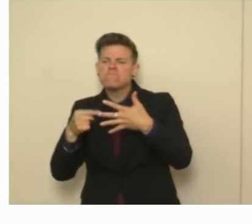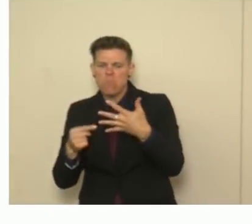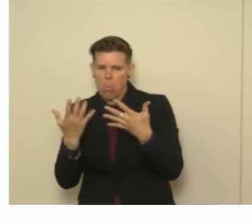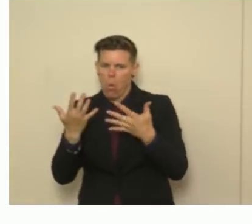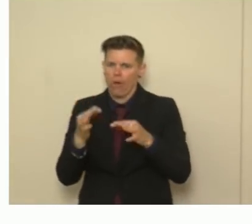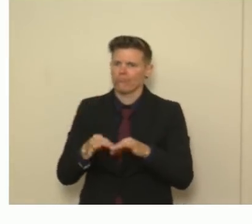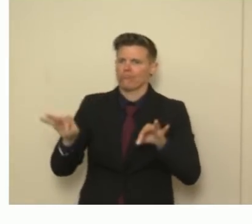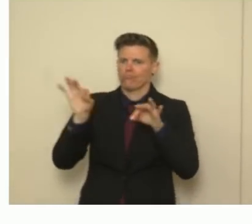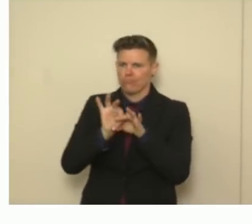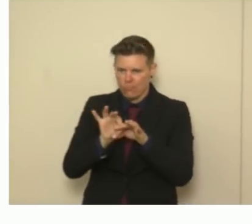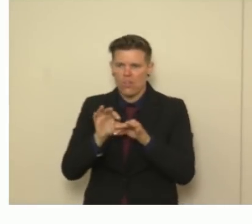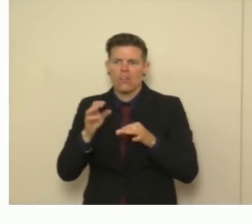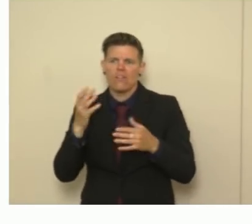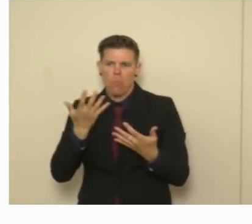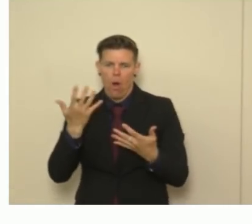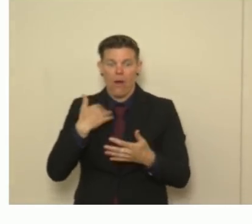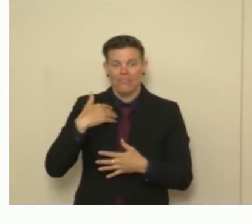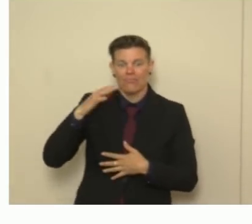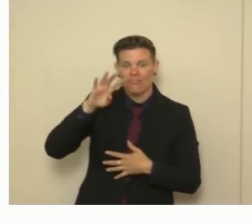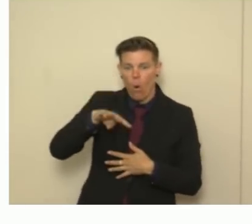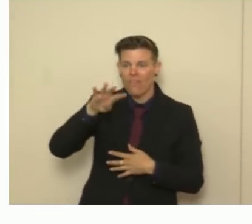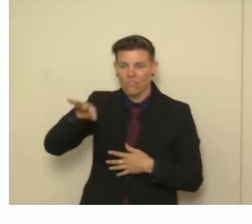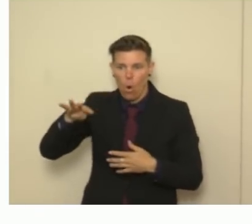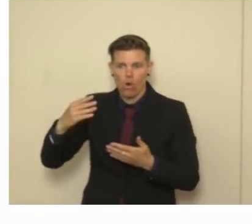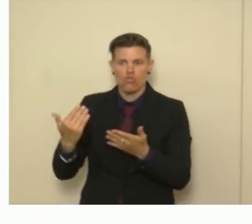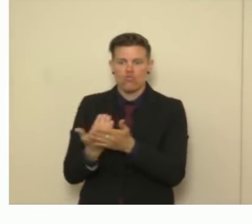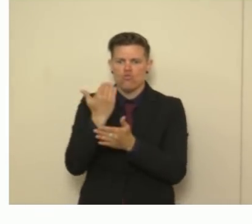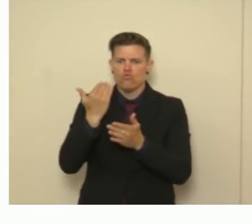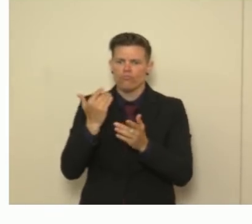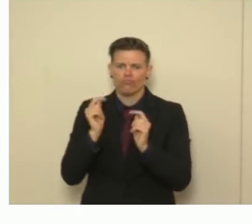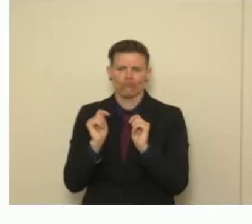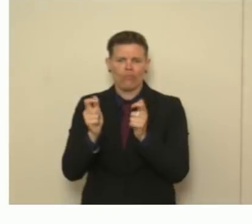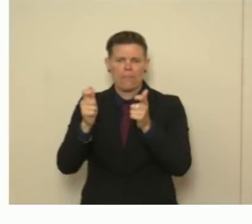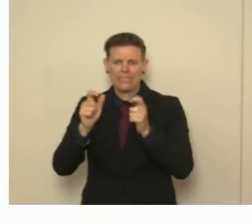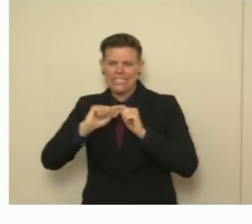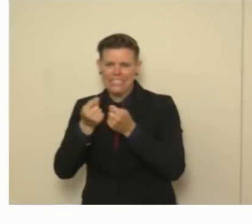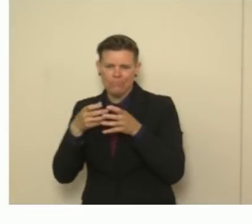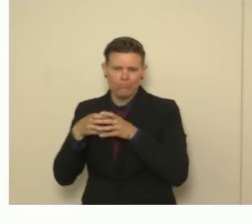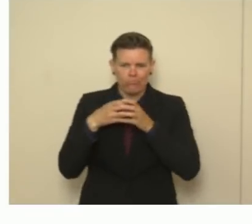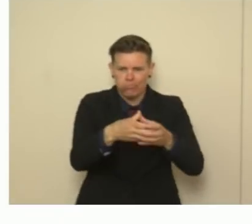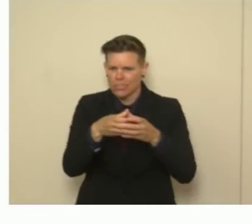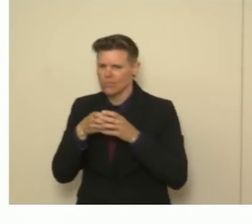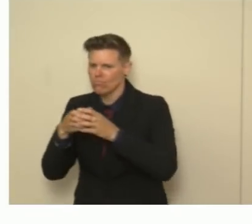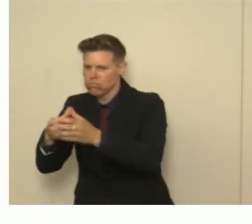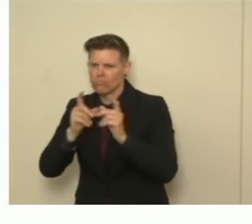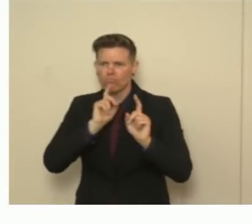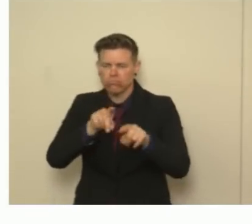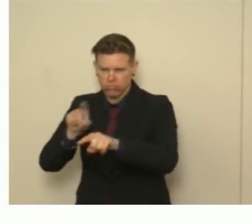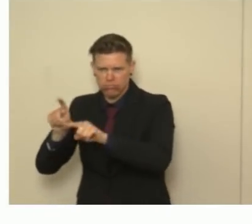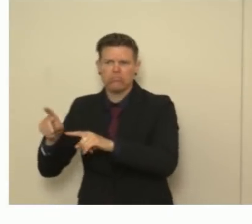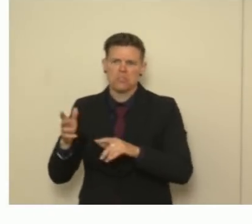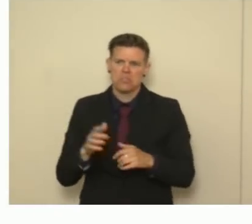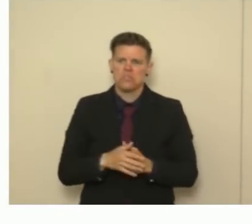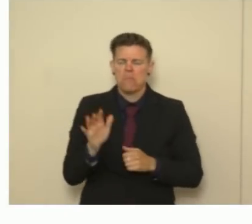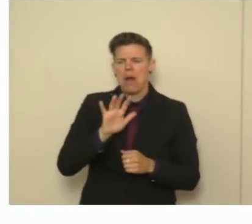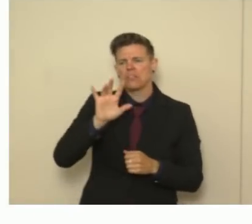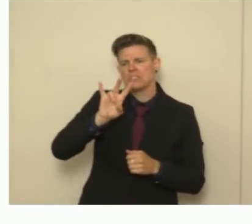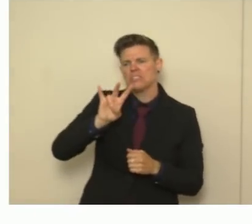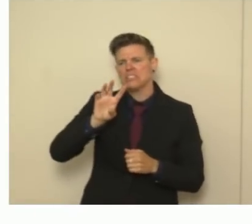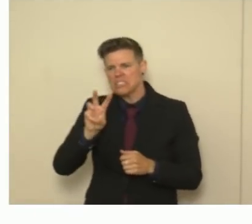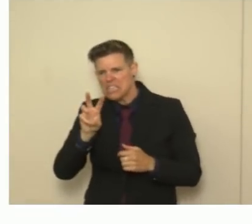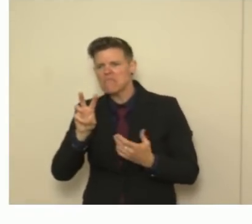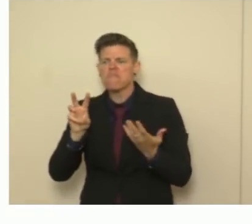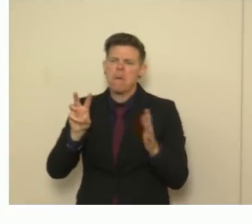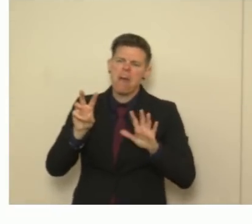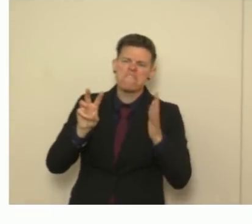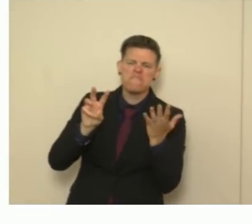had 44 new rapid responses. A typical day would be 6 or 7, a heavy day would be 15. We